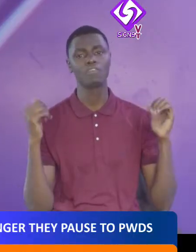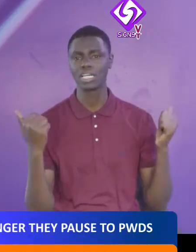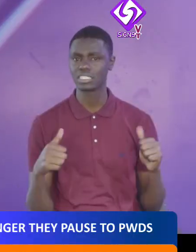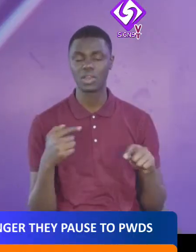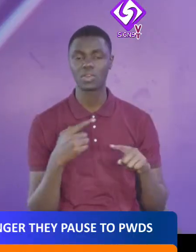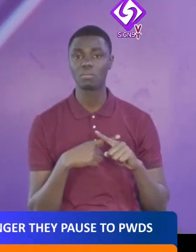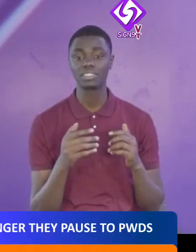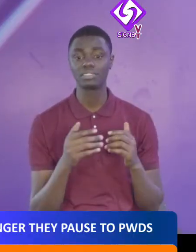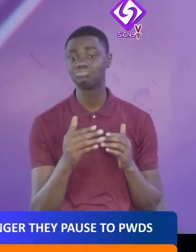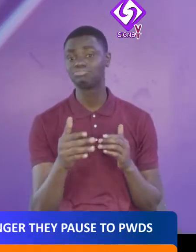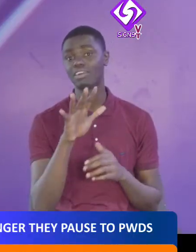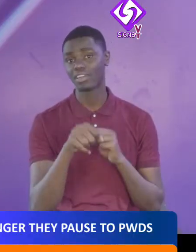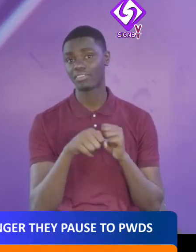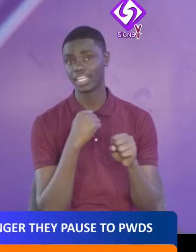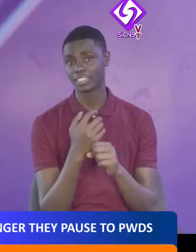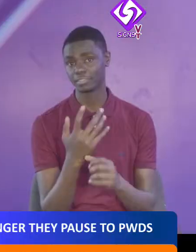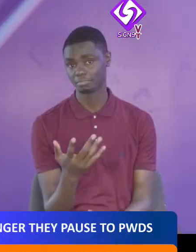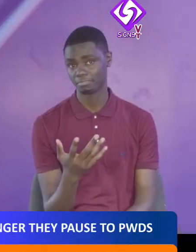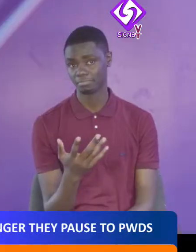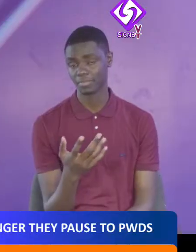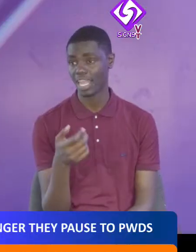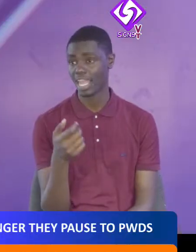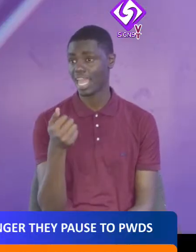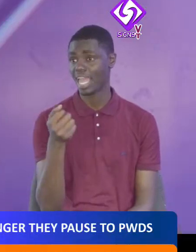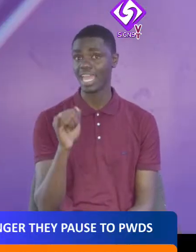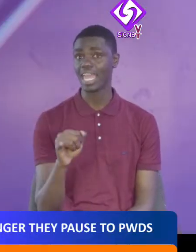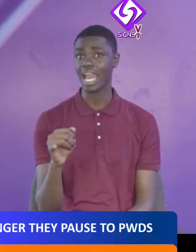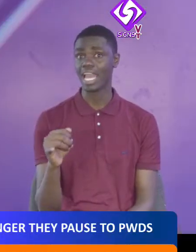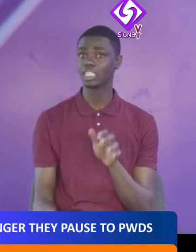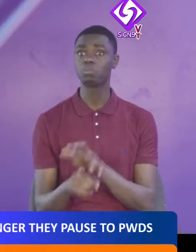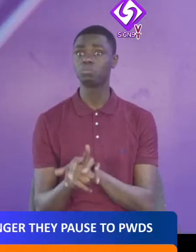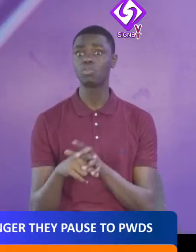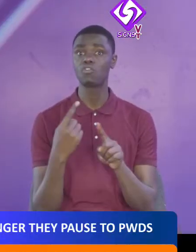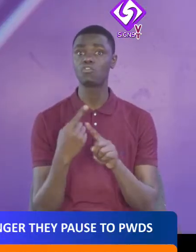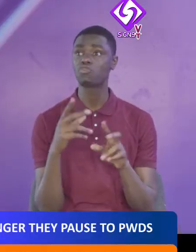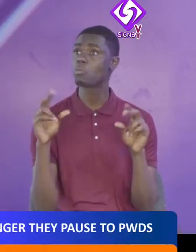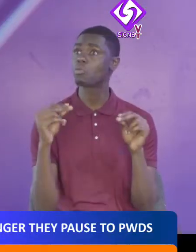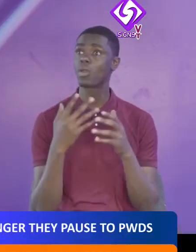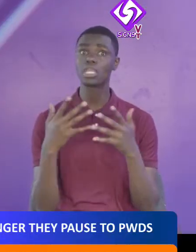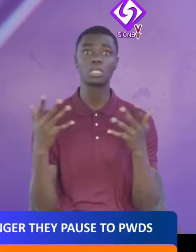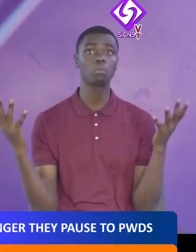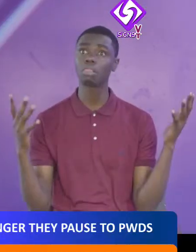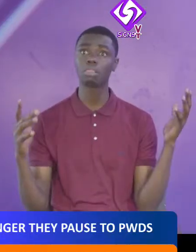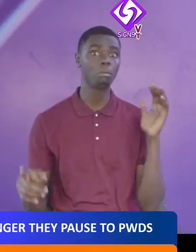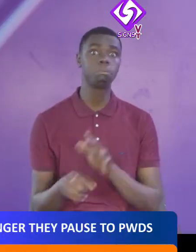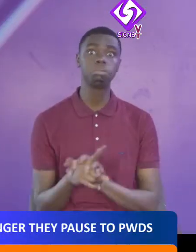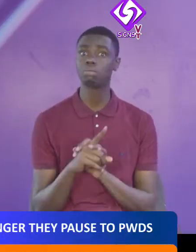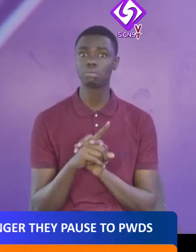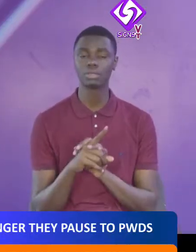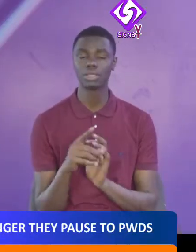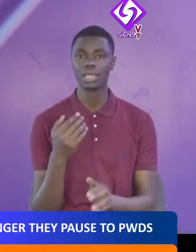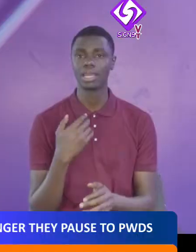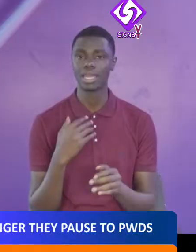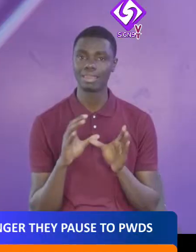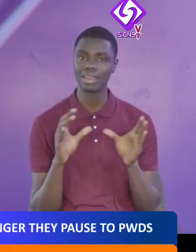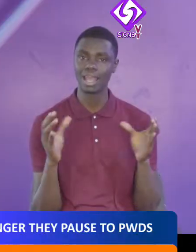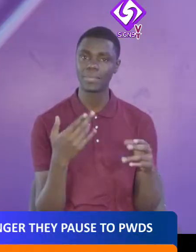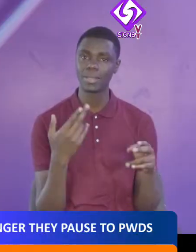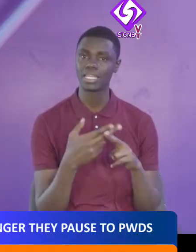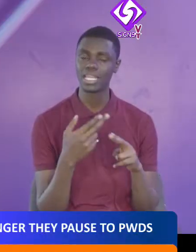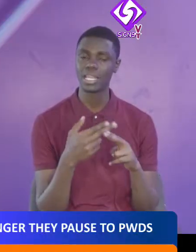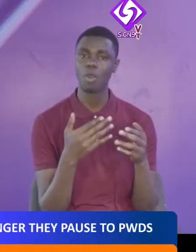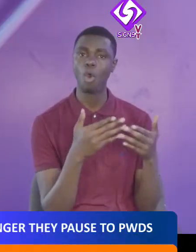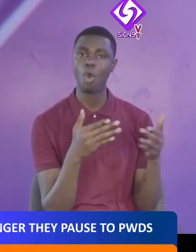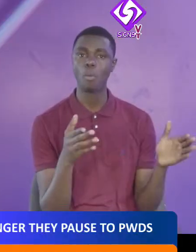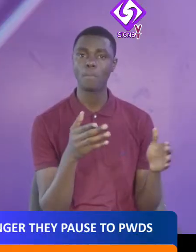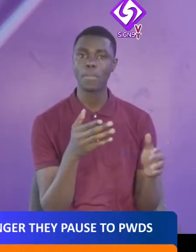5 years? You know, AI came out of nowhere, as we know it today. There's this company called OpenAI,